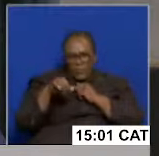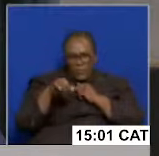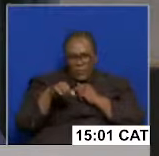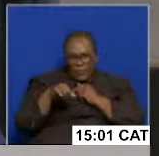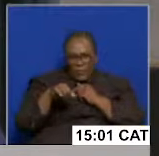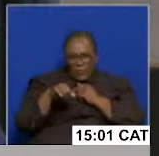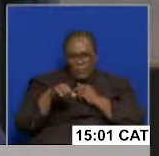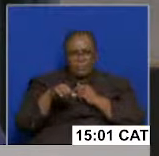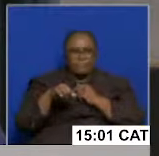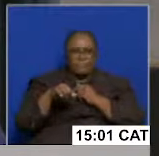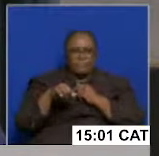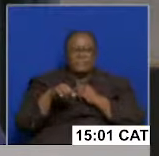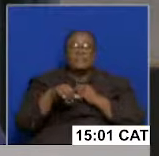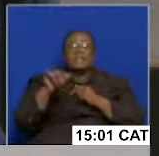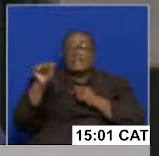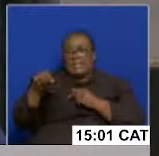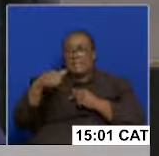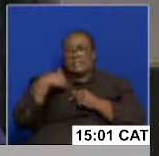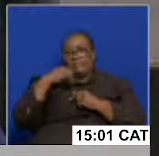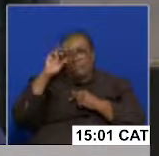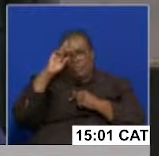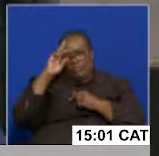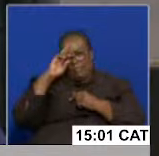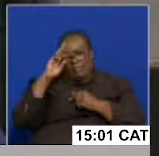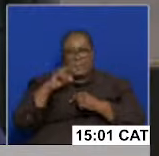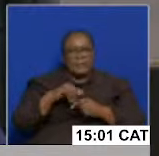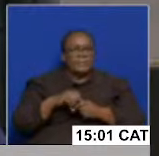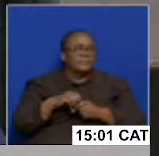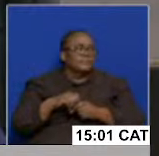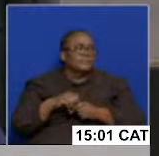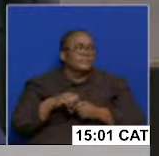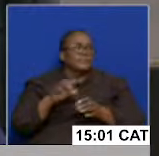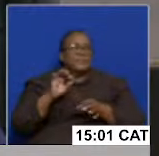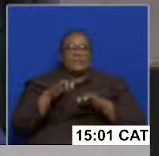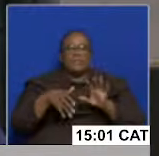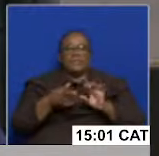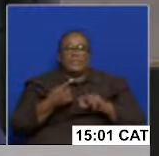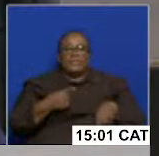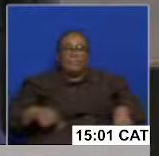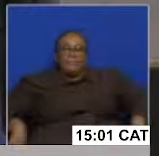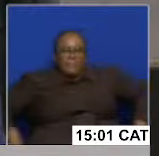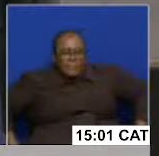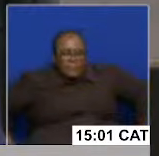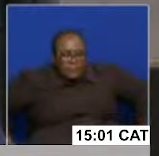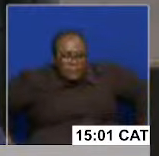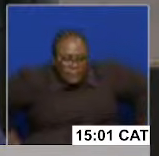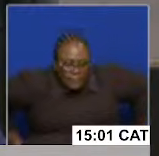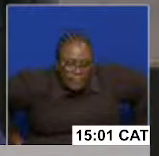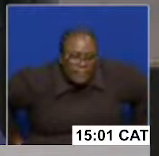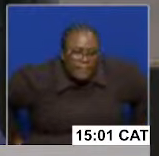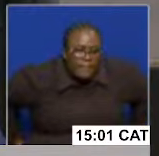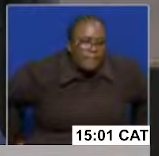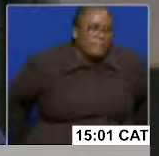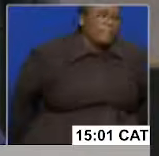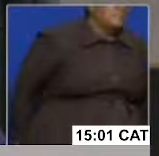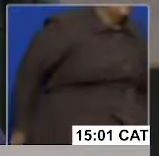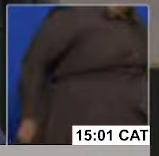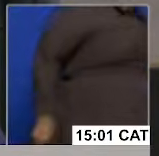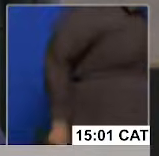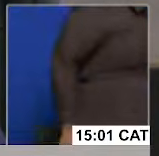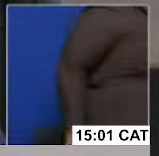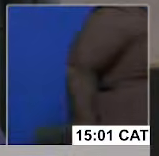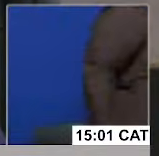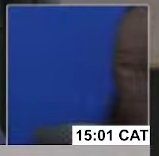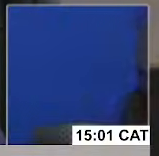Yes, I do. And you also said to Commissioner Baloyi that